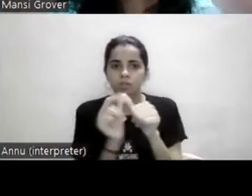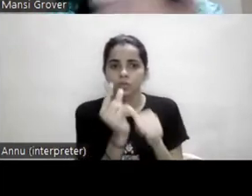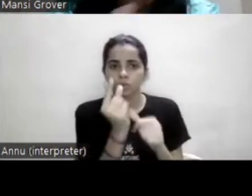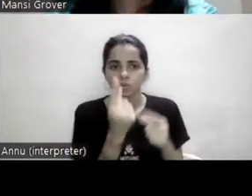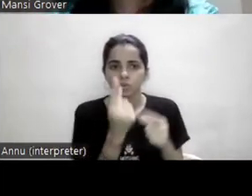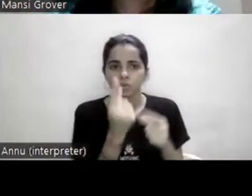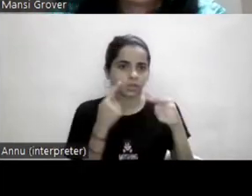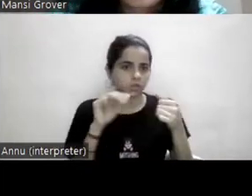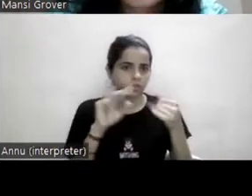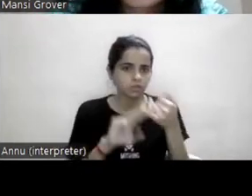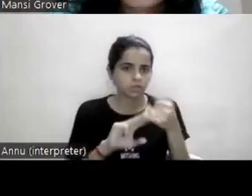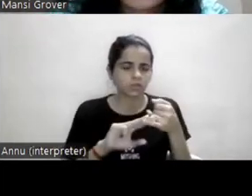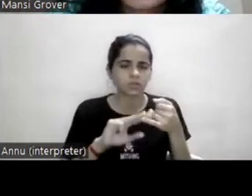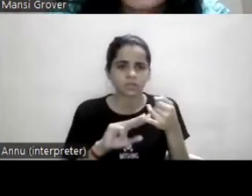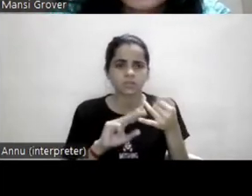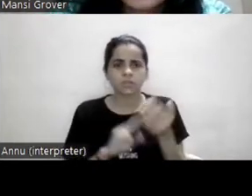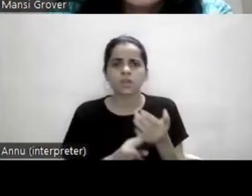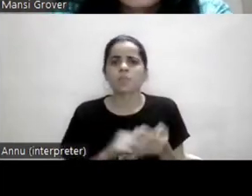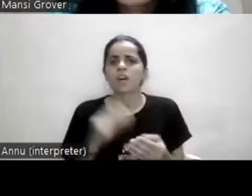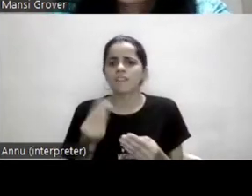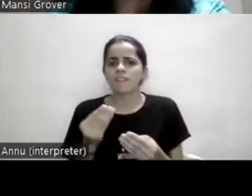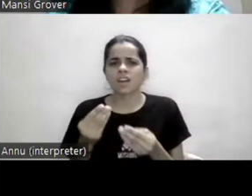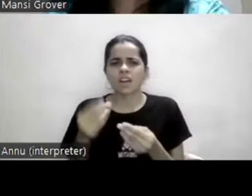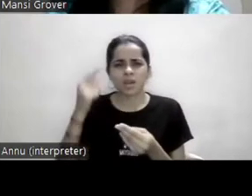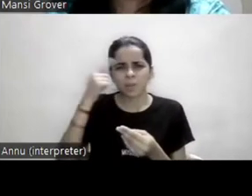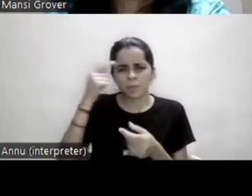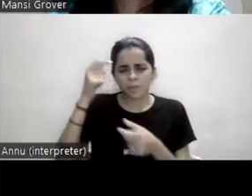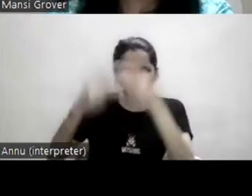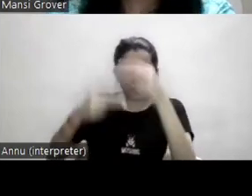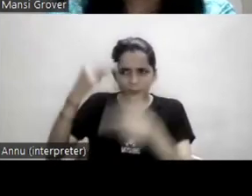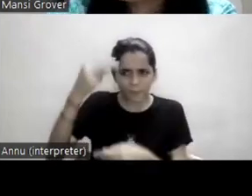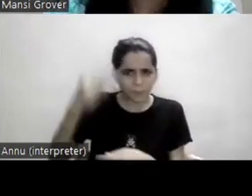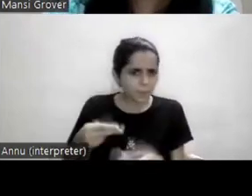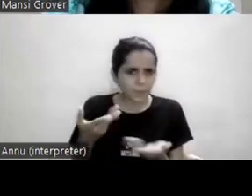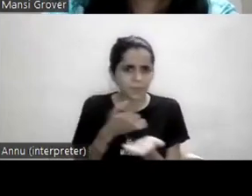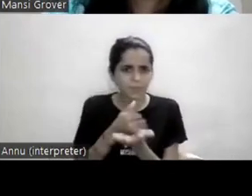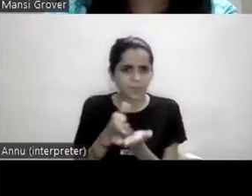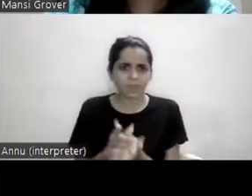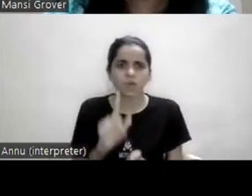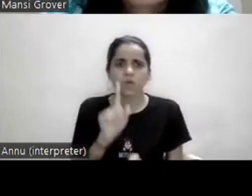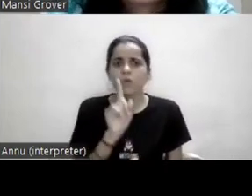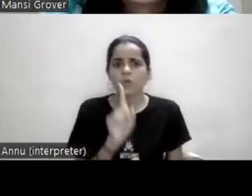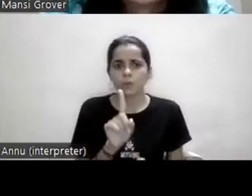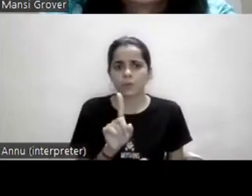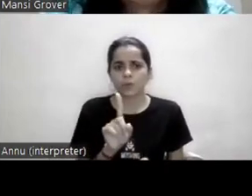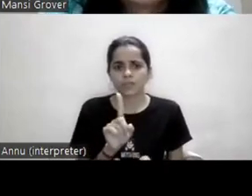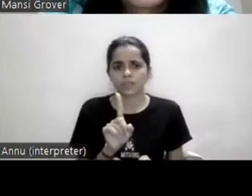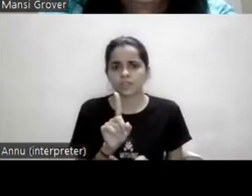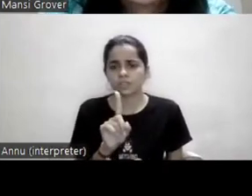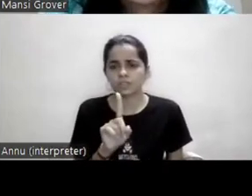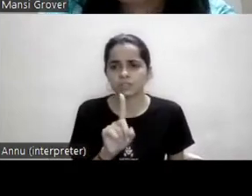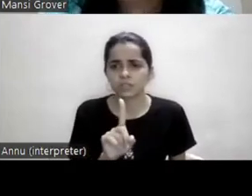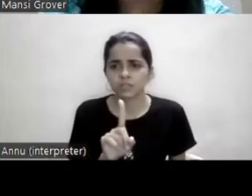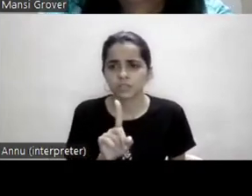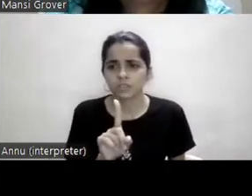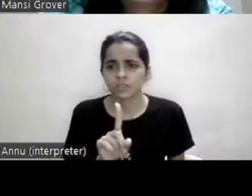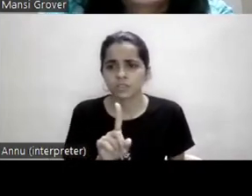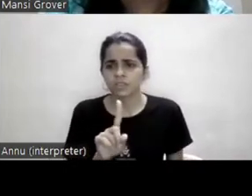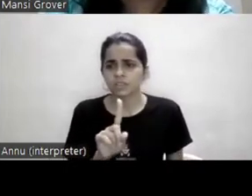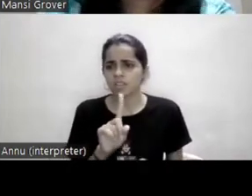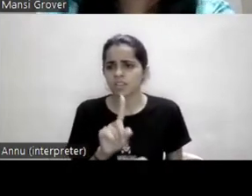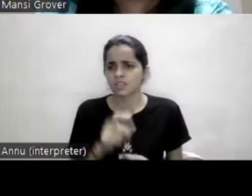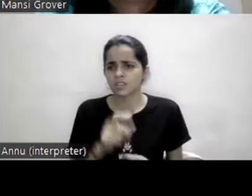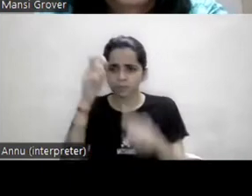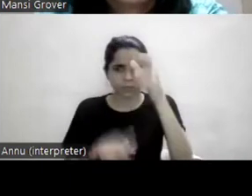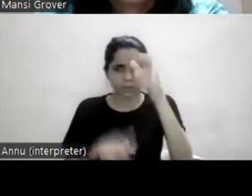own meta-narratives attached to it. What are these meta-narratives? The first one and the most important would be that, you know, it is seen